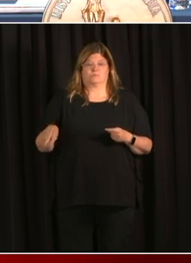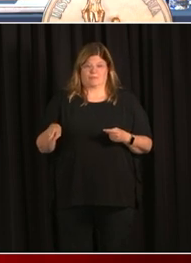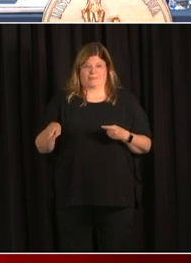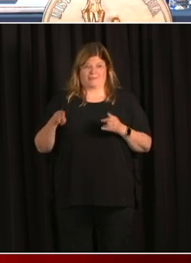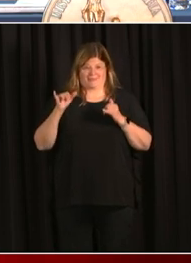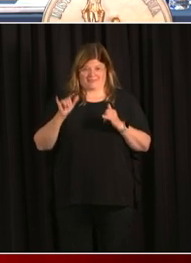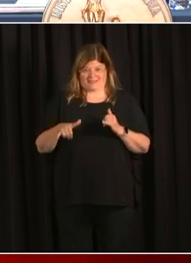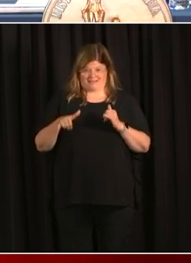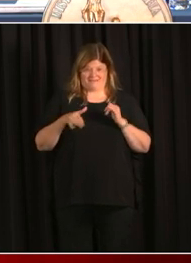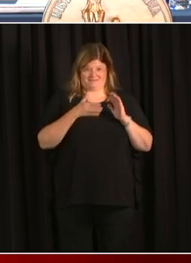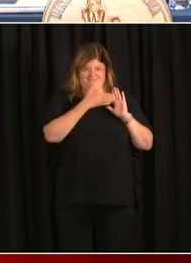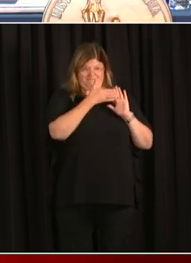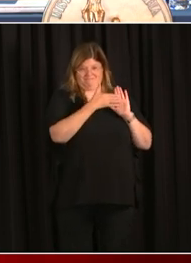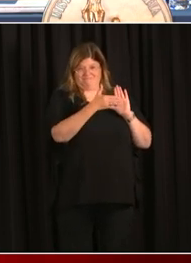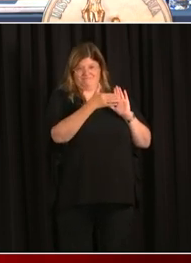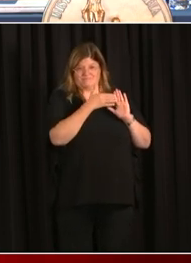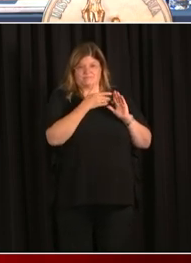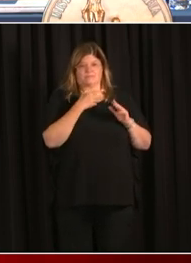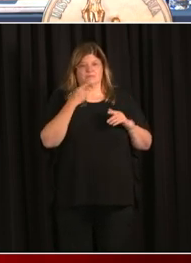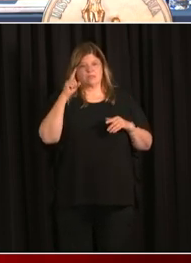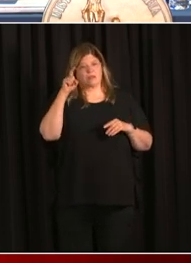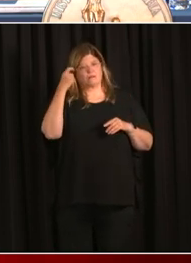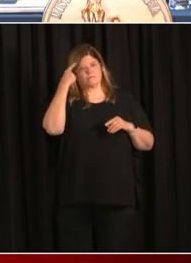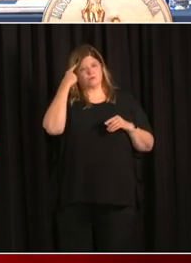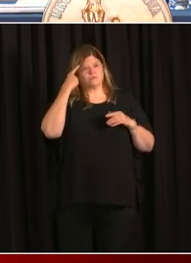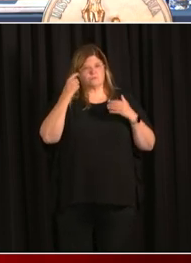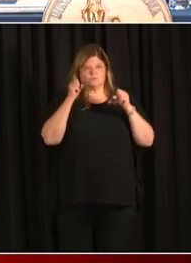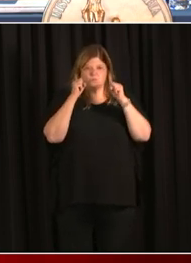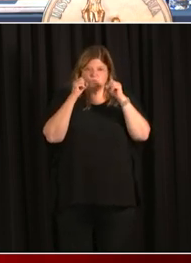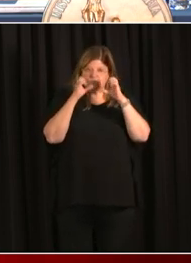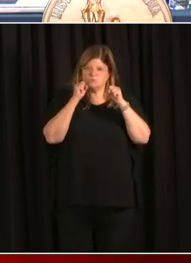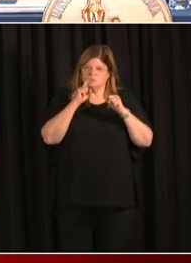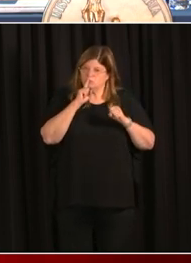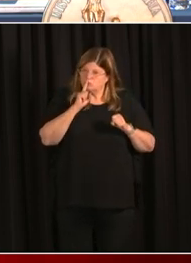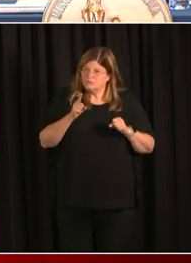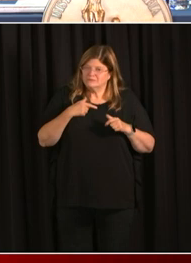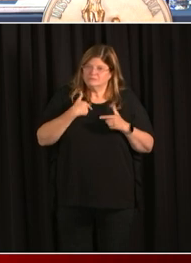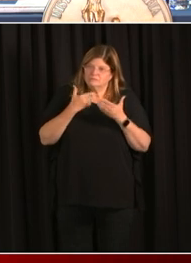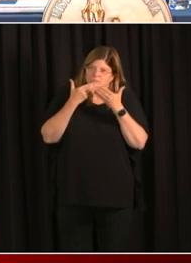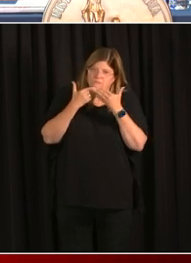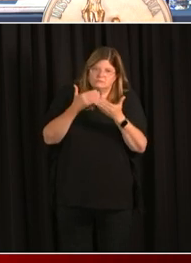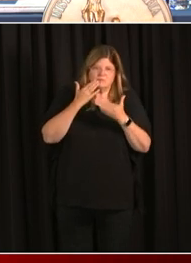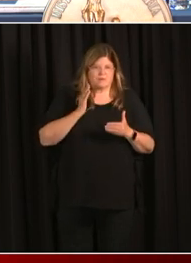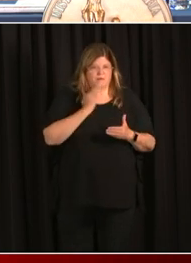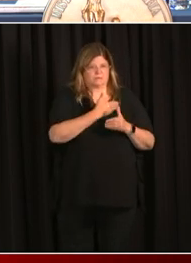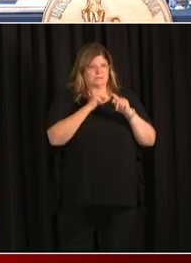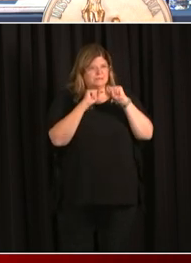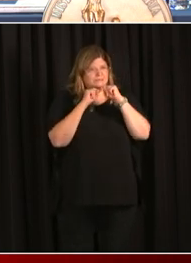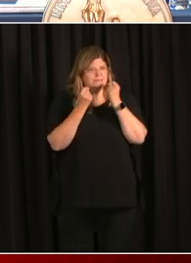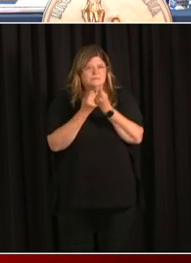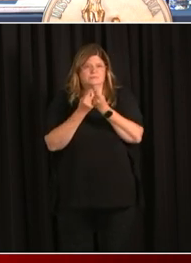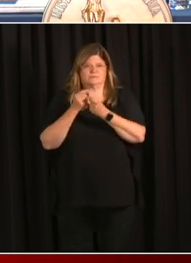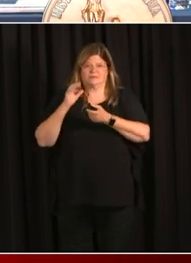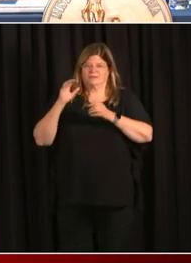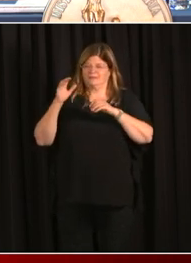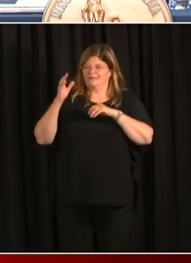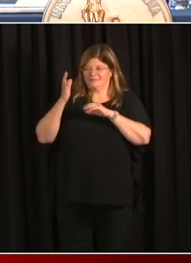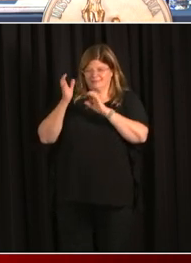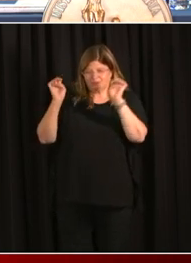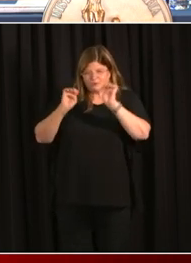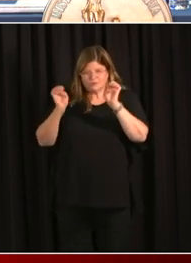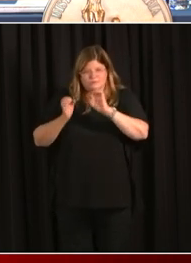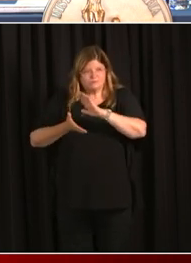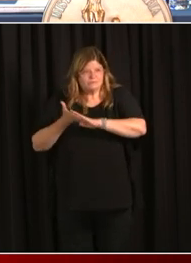government has done amazing things, and I'm so grateful to my team at the Emergency Operations Center,